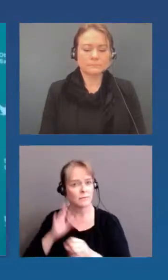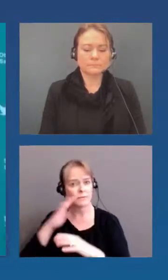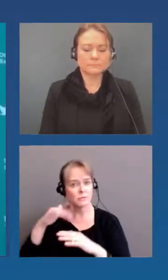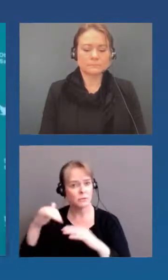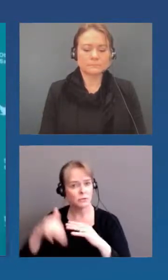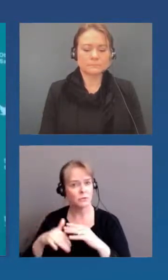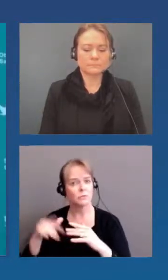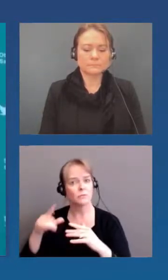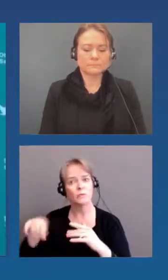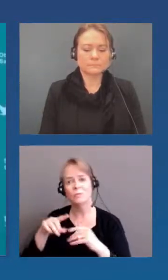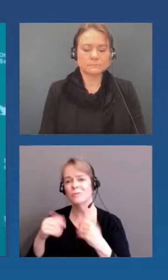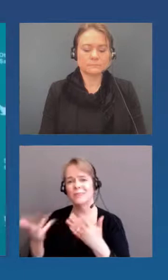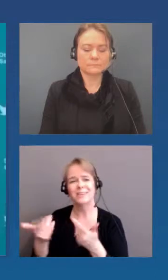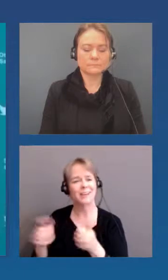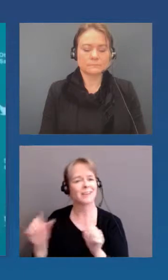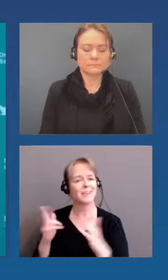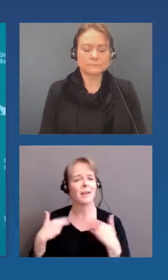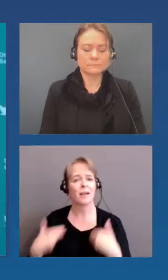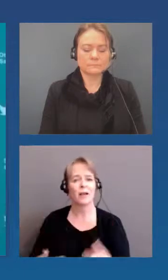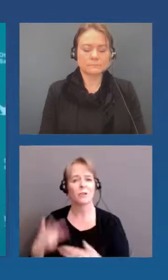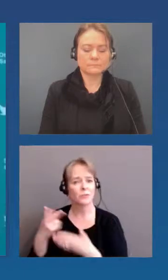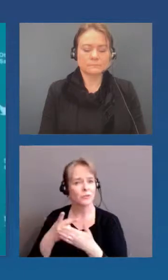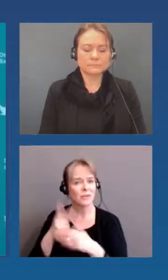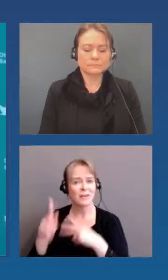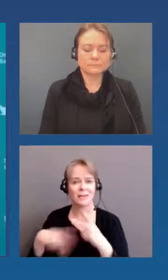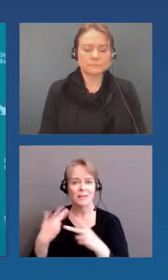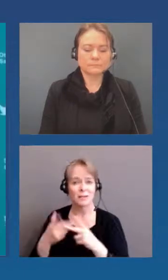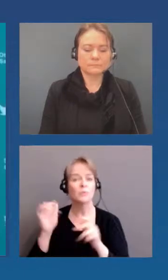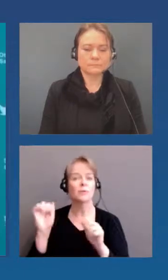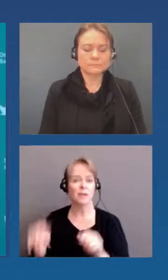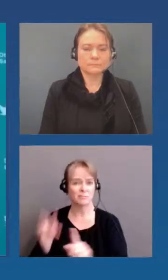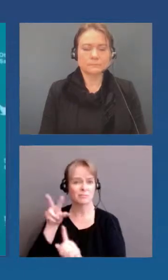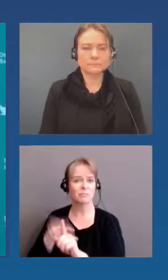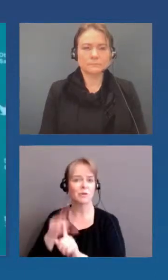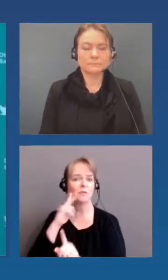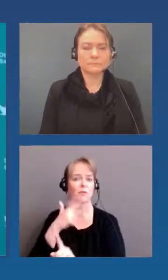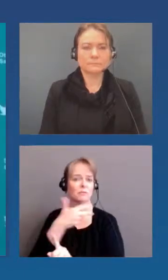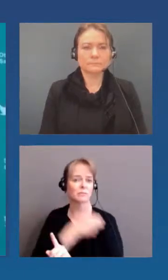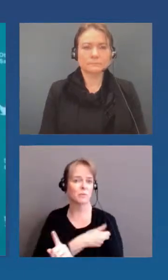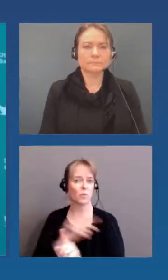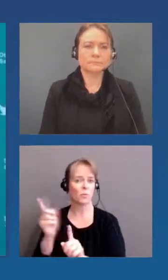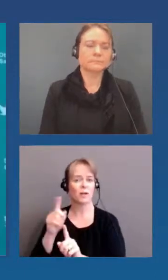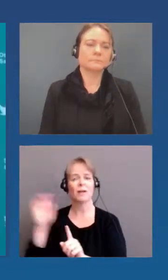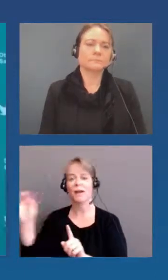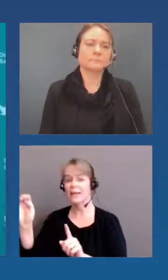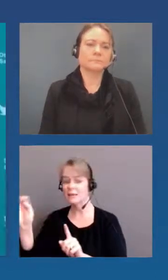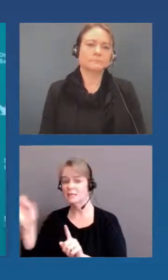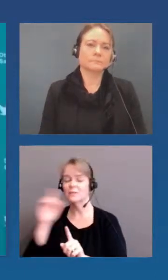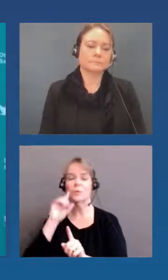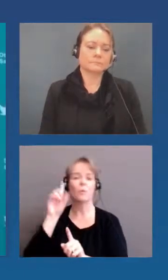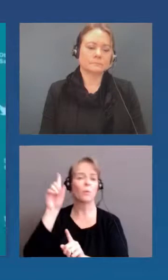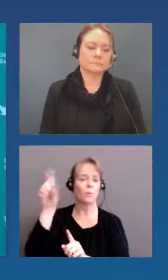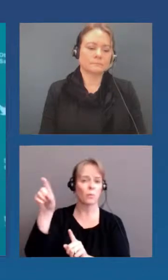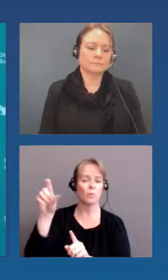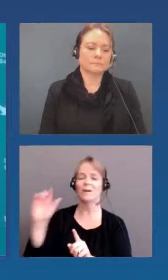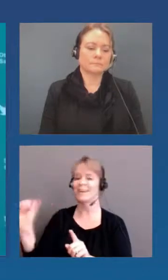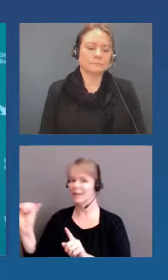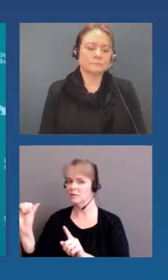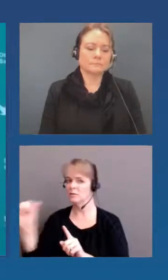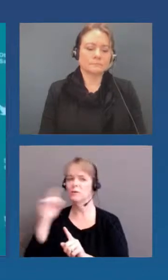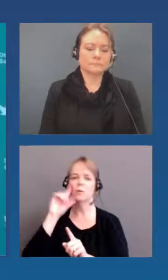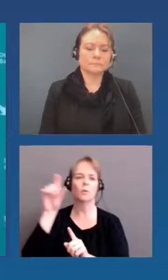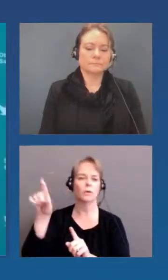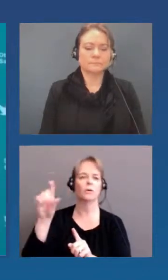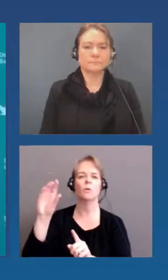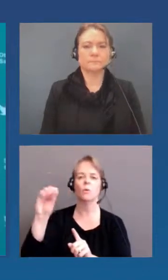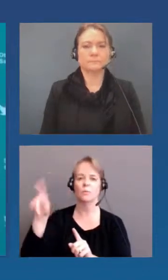of health service can book an appointment to get vaccinated by calling either Akausavik or Ottawa Public Health to book an appointment at one